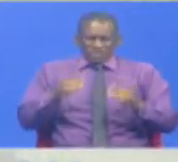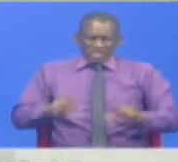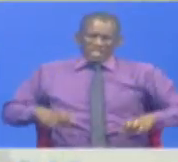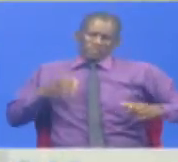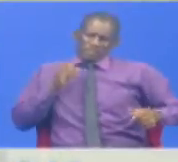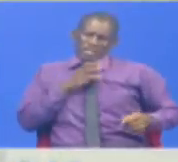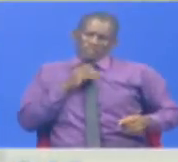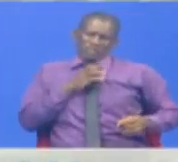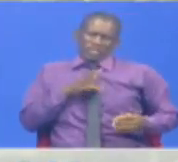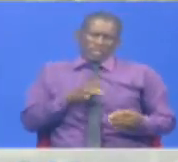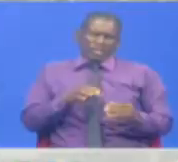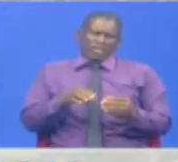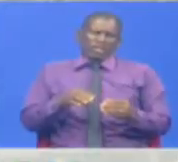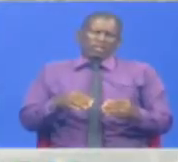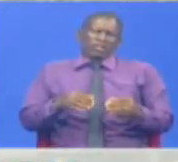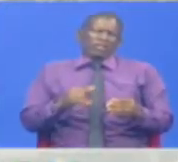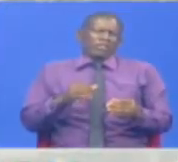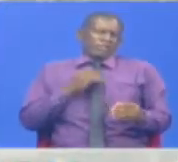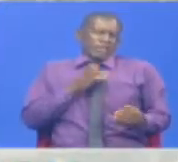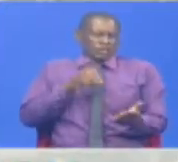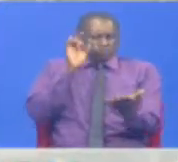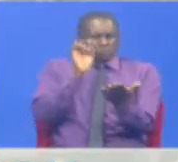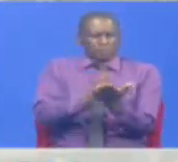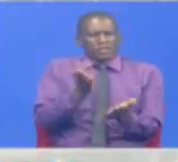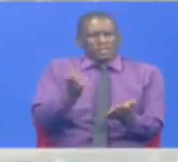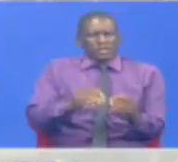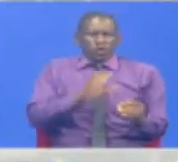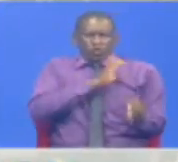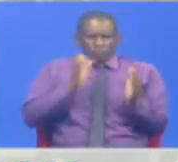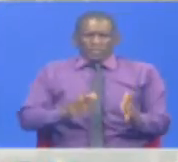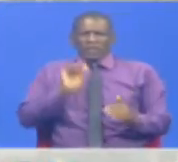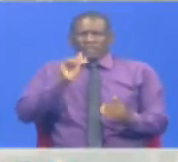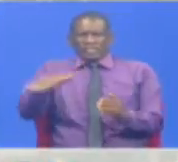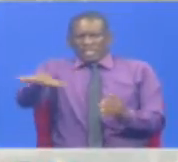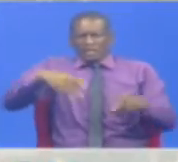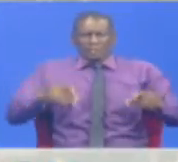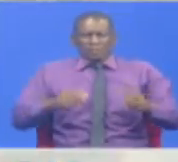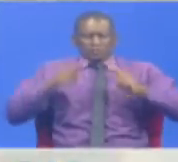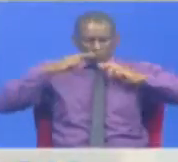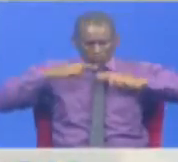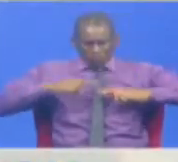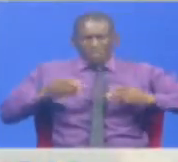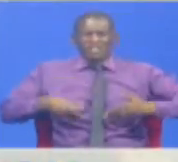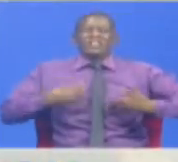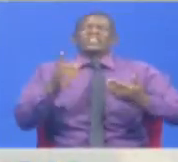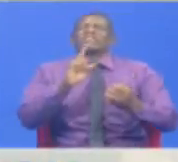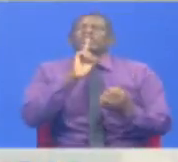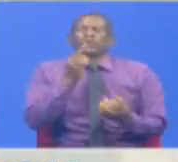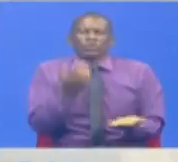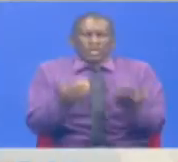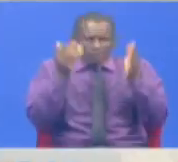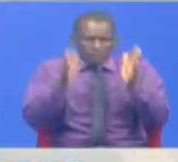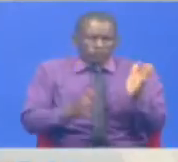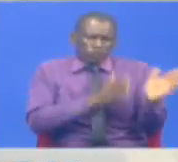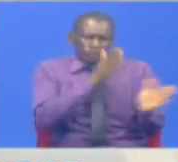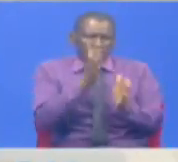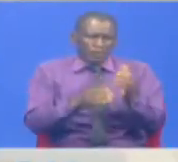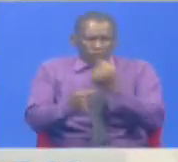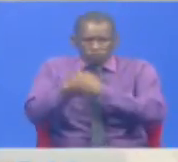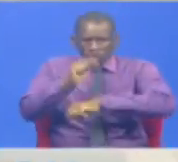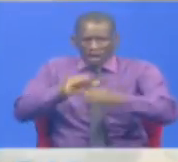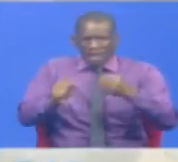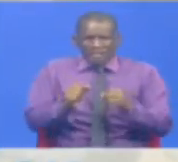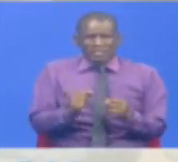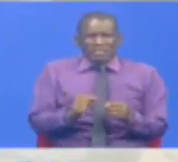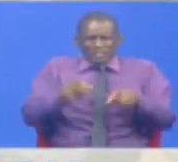of being evicted. The commissioner has urged residents to remain calm, issuing a warning to anyone planning to take action into their